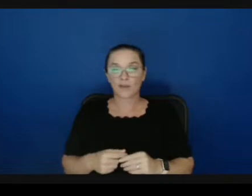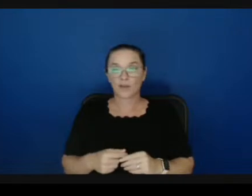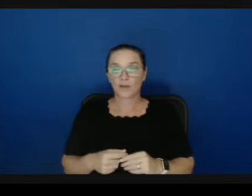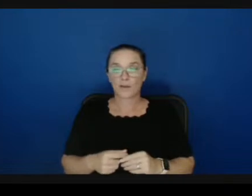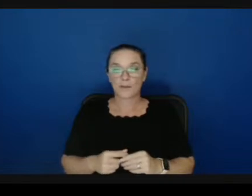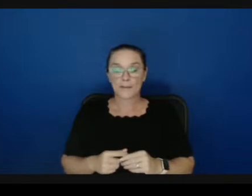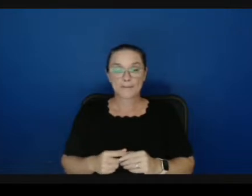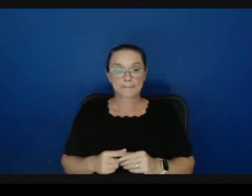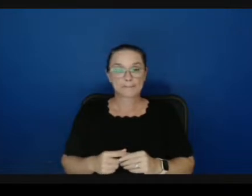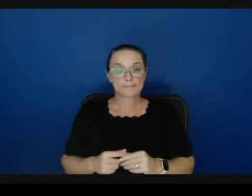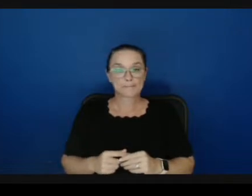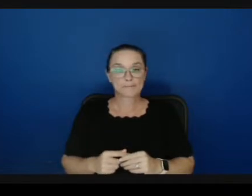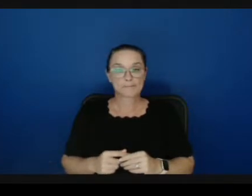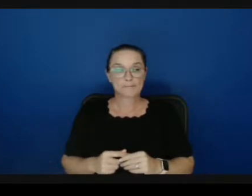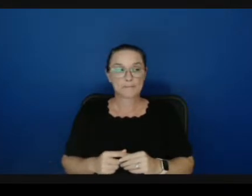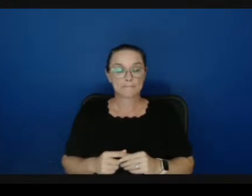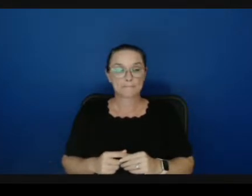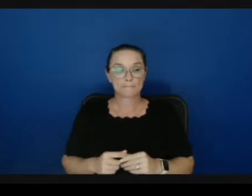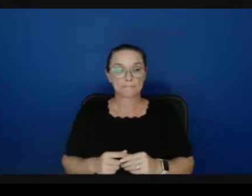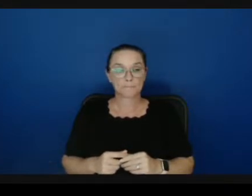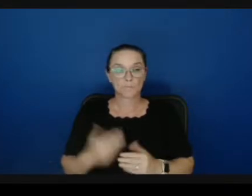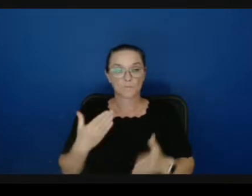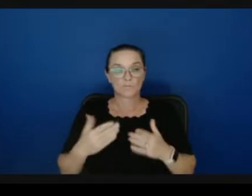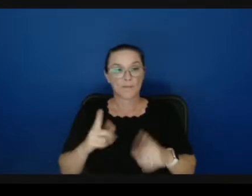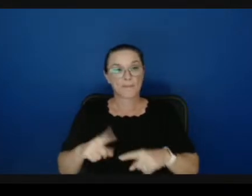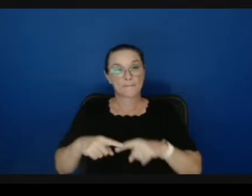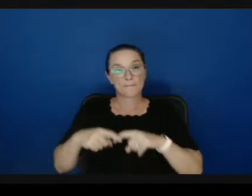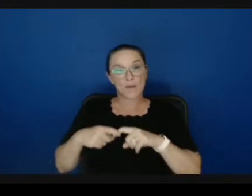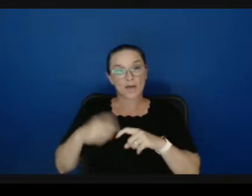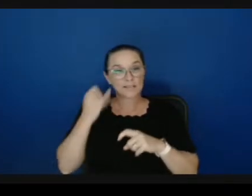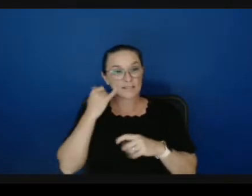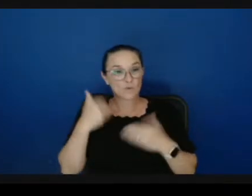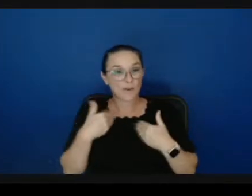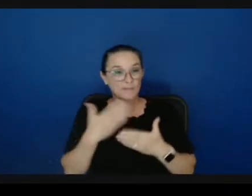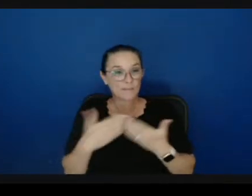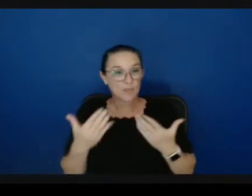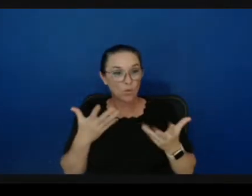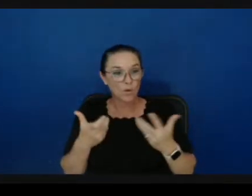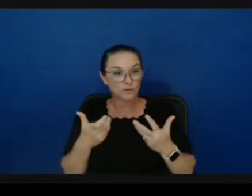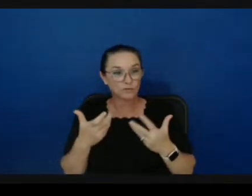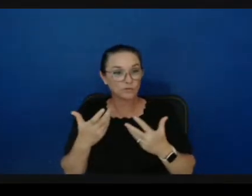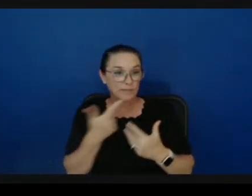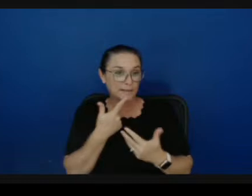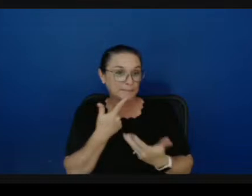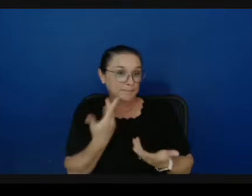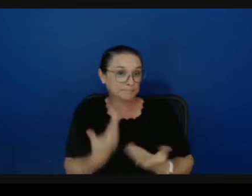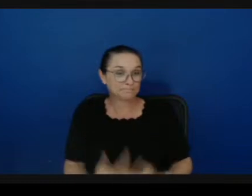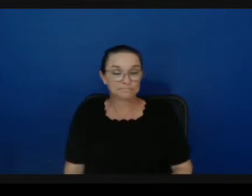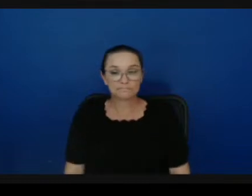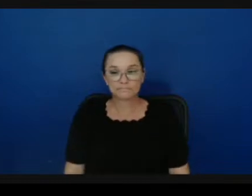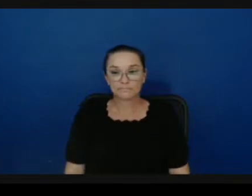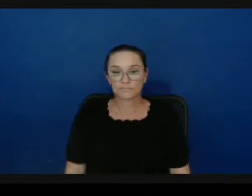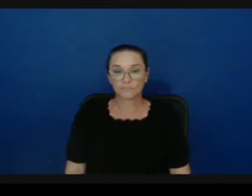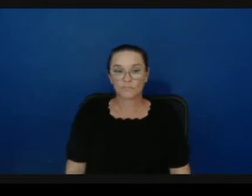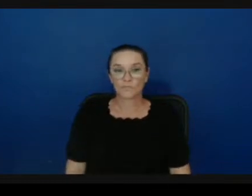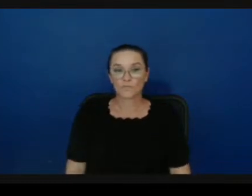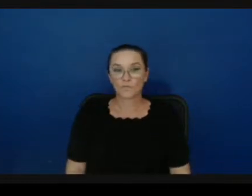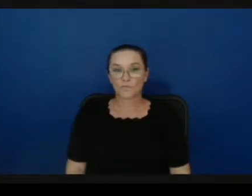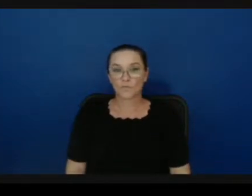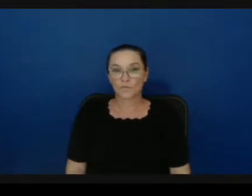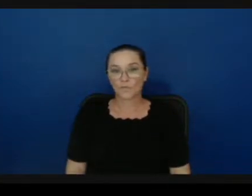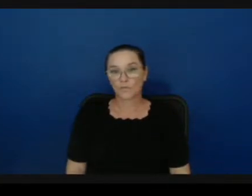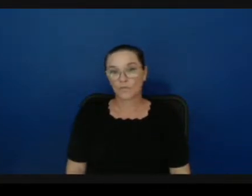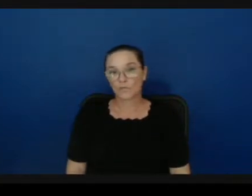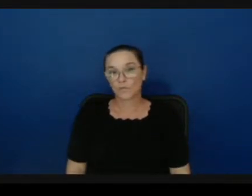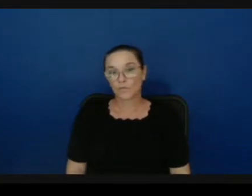and yeah, maybe pause it whenever you got something to say. June 30th, back down in Kapoho.